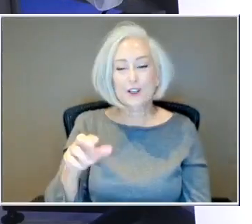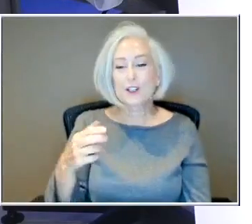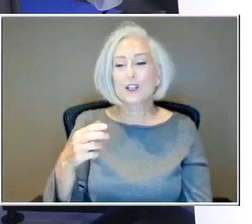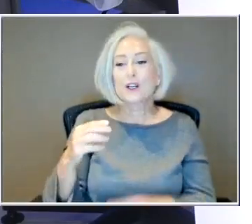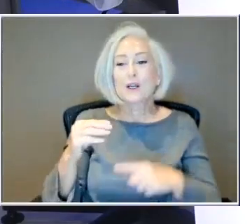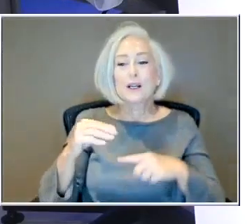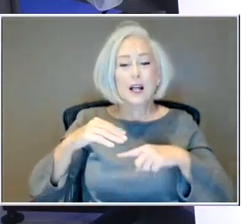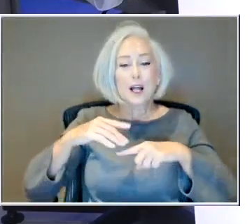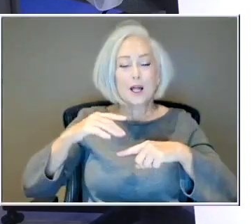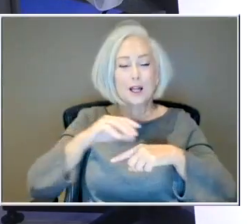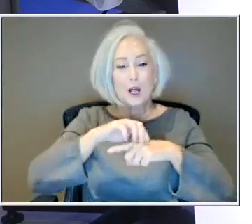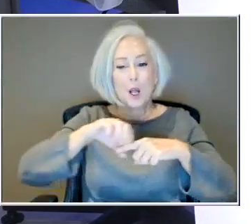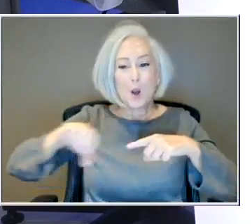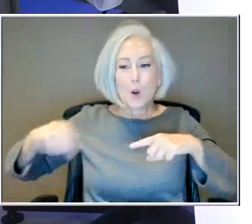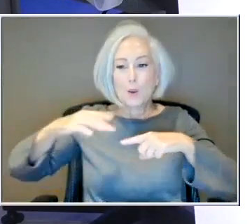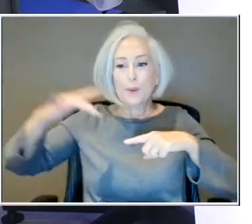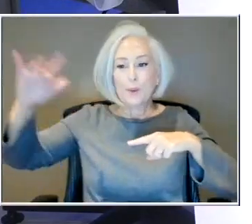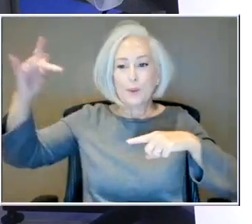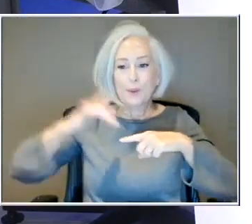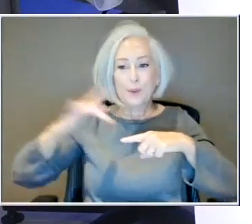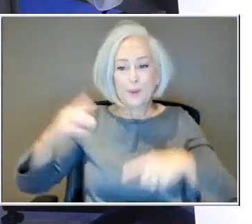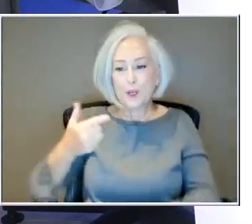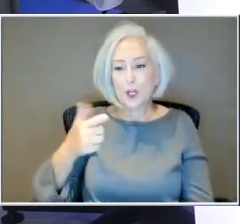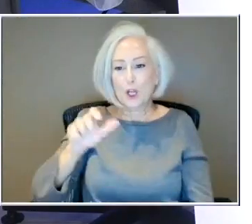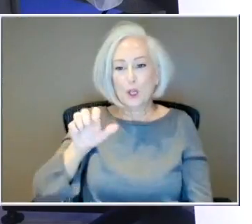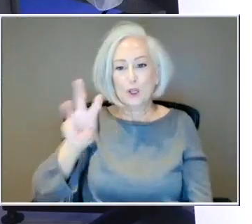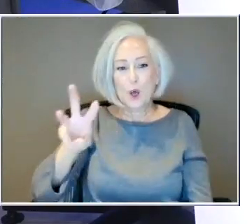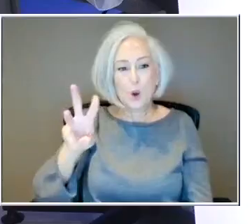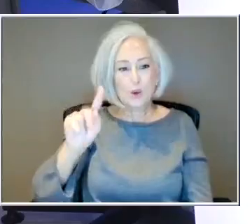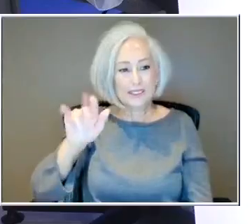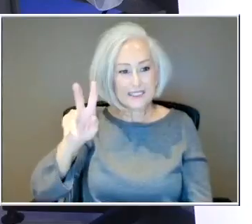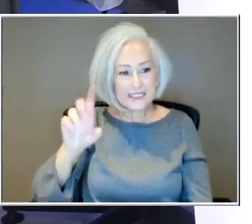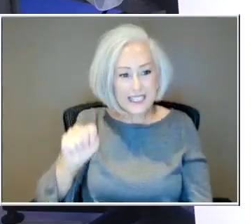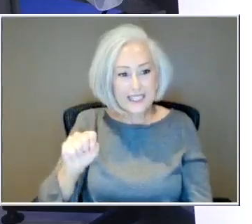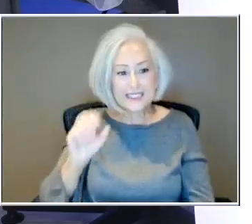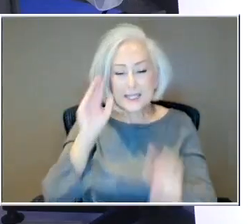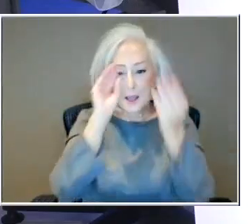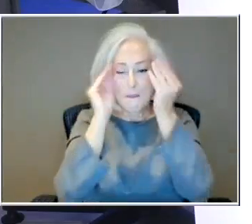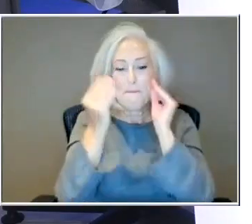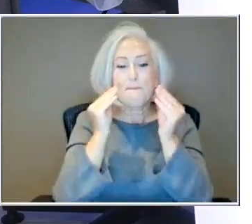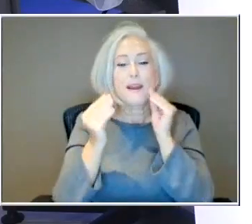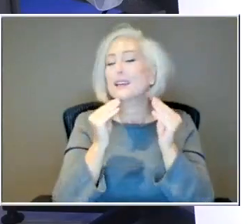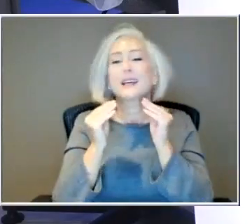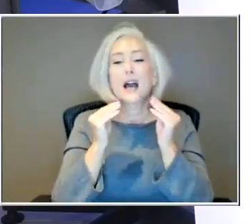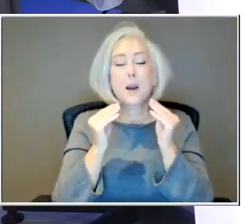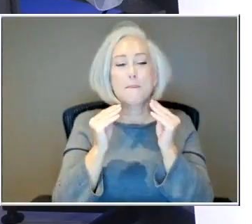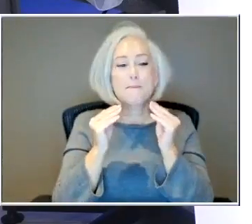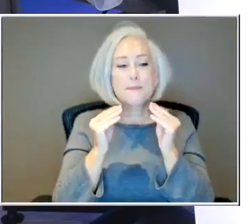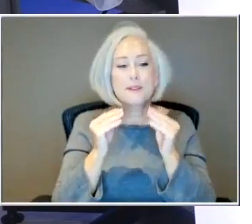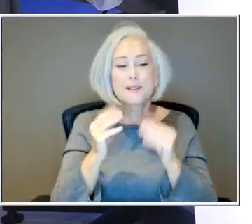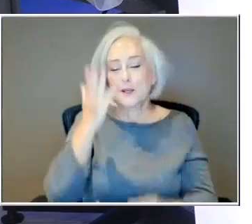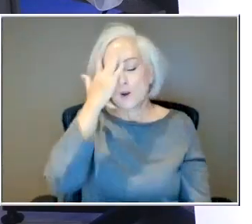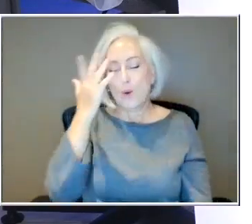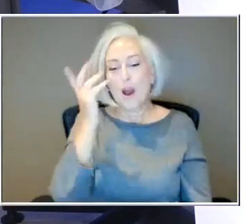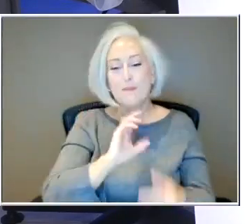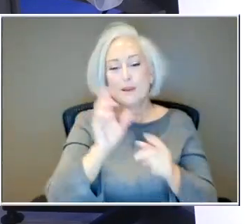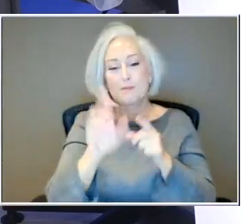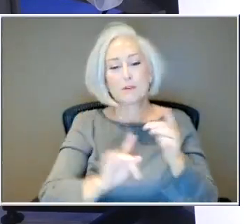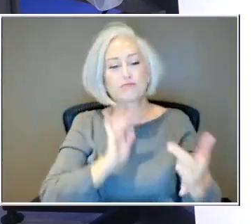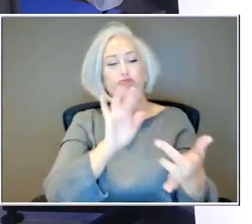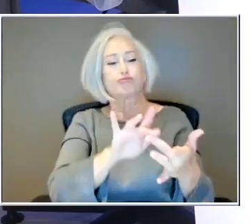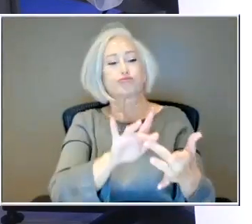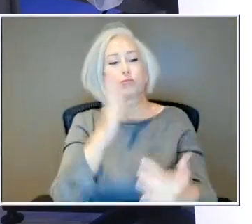are common reasons that your phone rings over the Halloween holiday. What are the concerns there? What do you